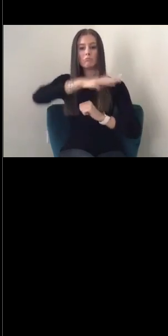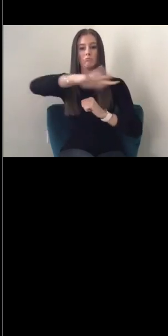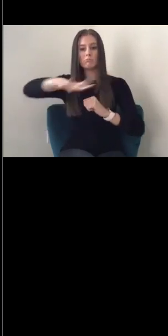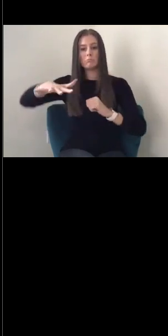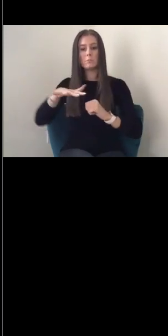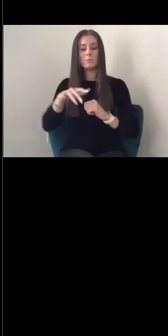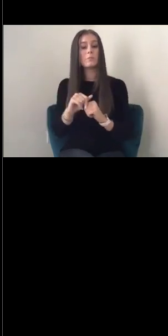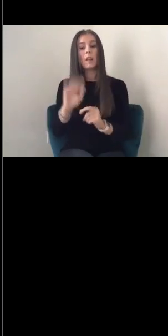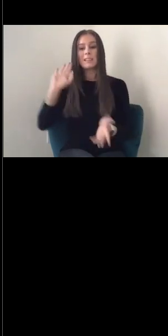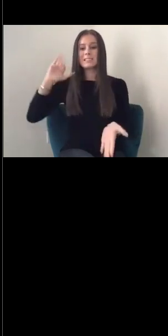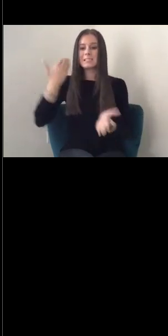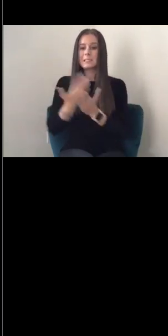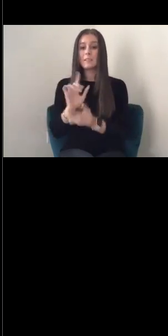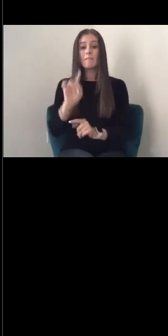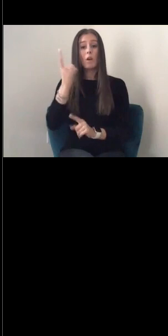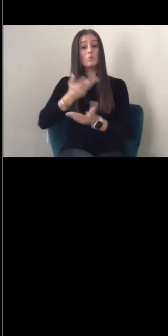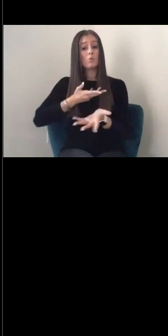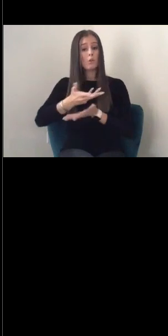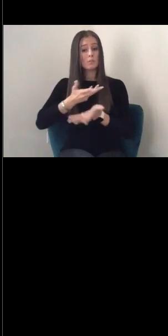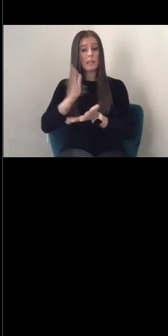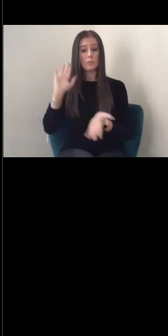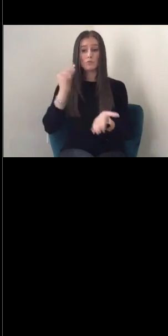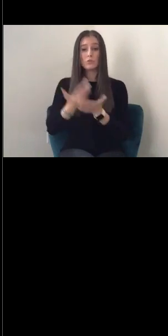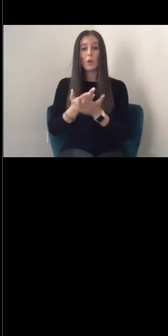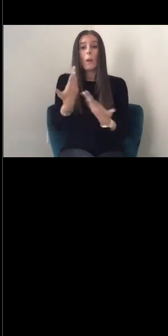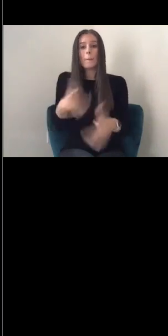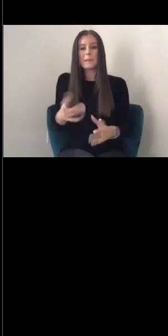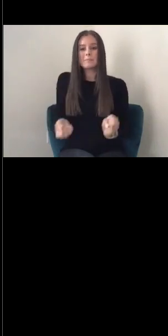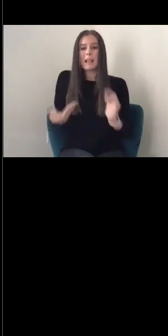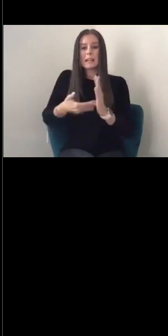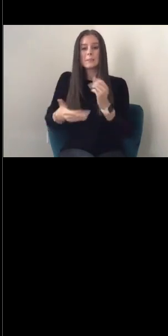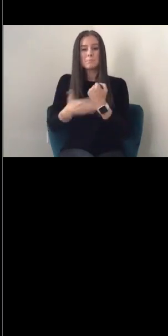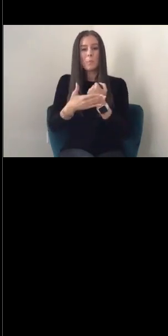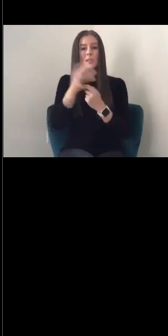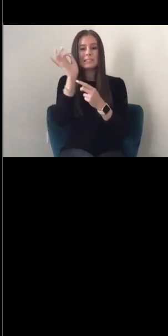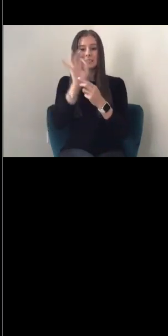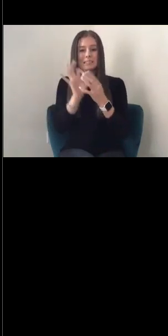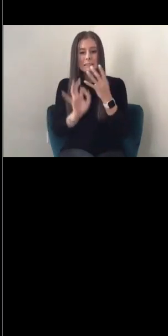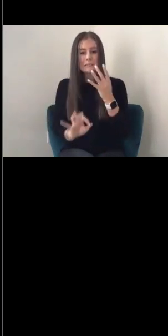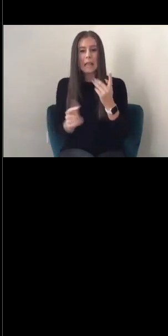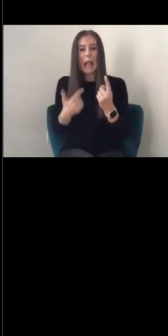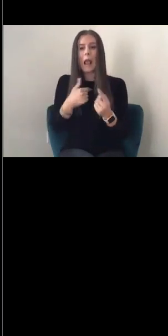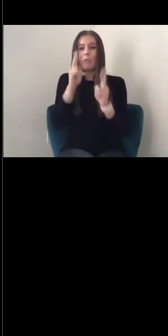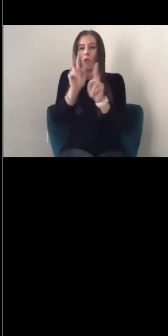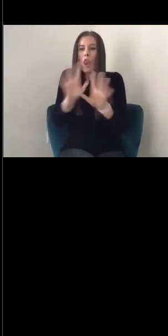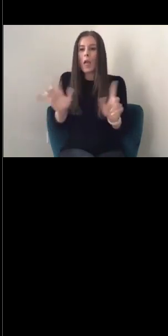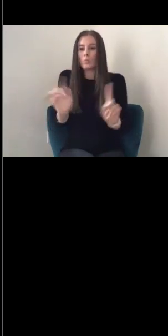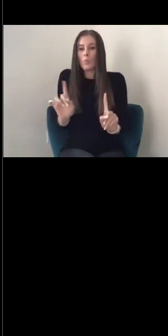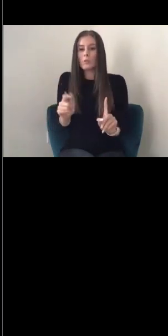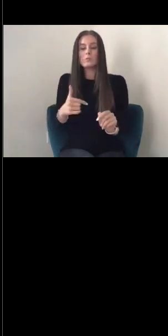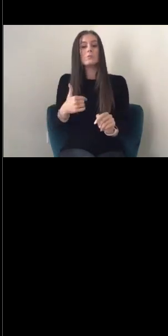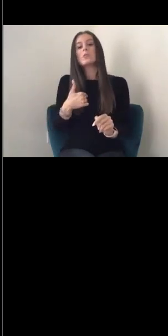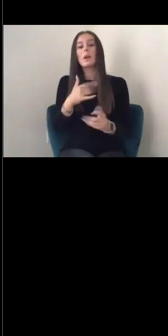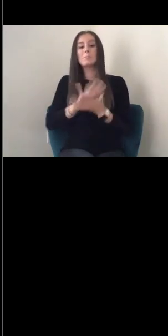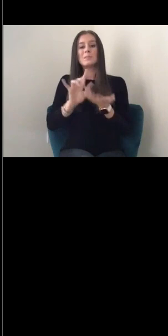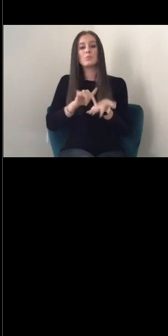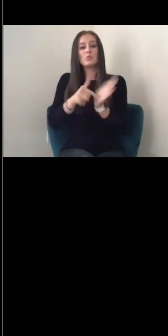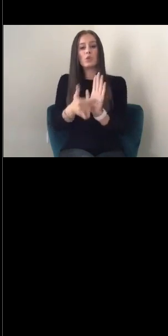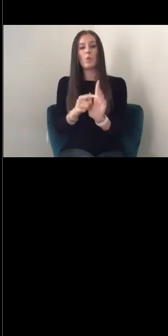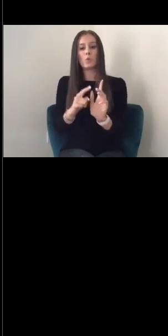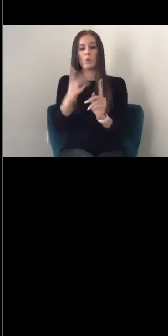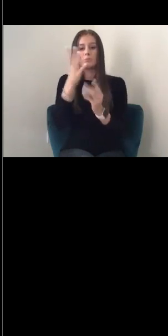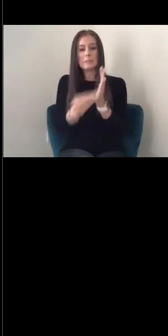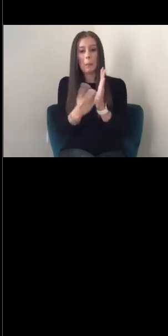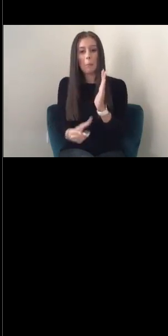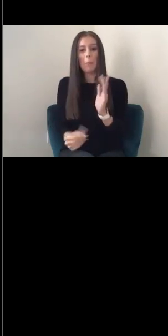Since supplementary consultation, we've added more detail on the specific type of ecological mitigation proposed across the route,